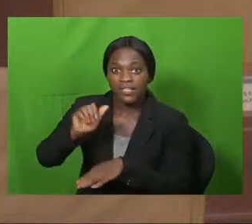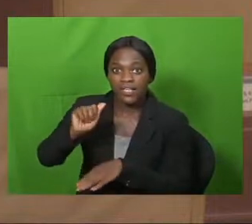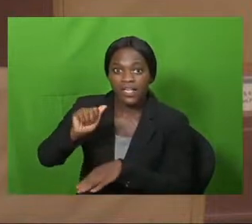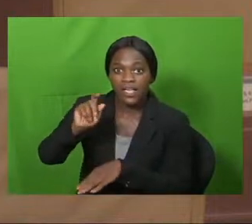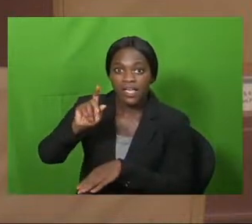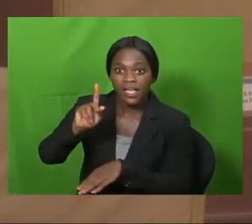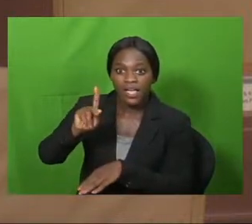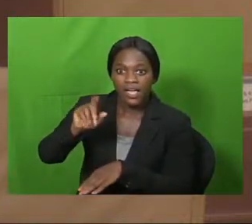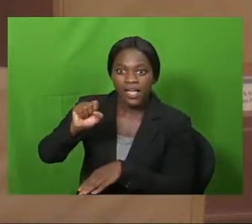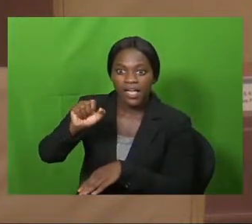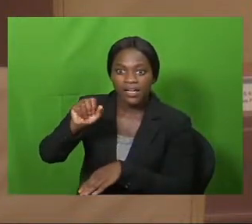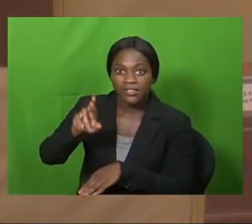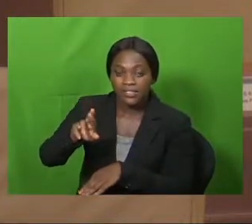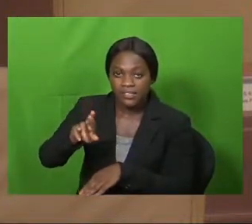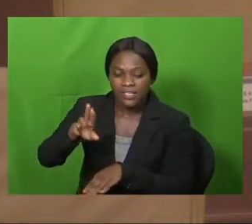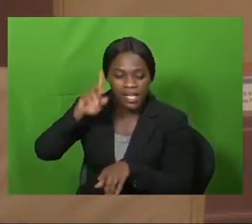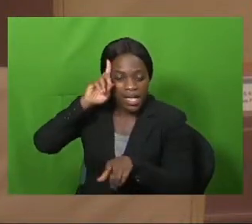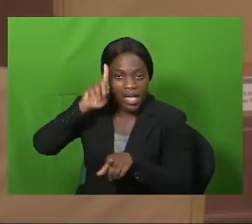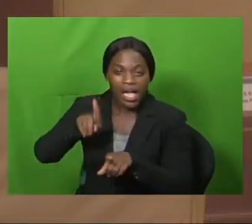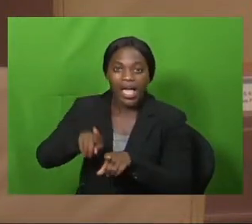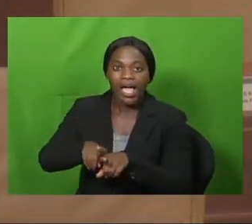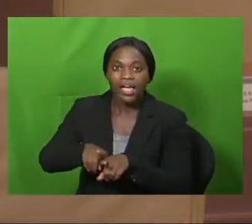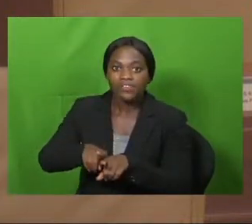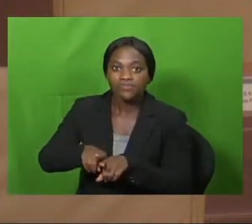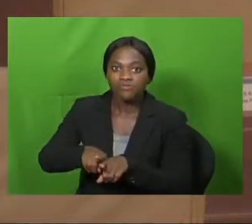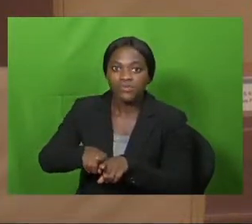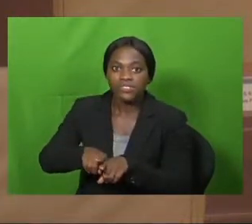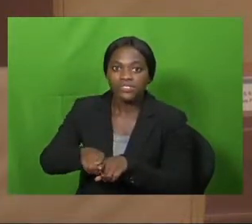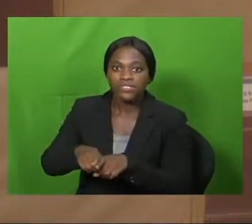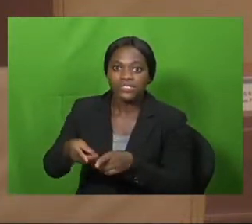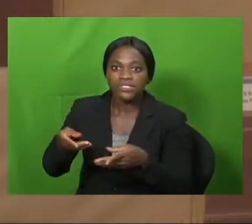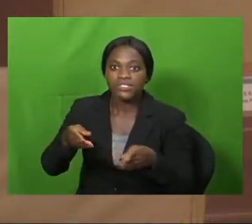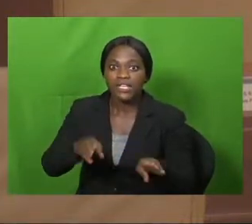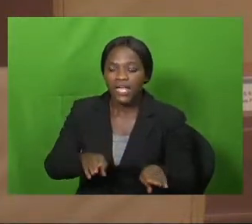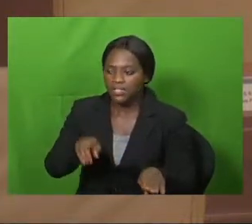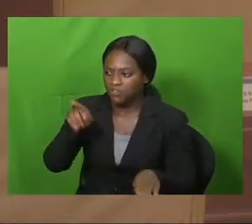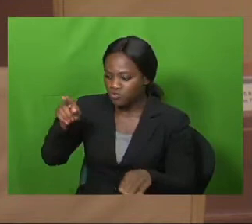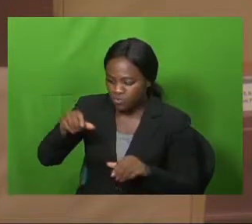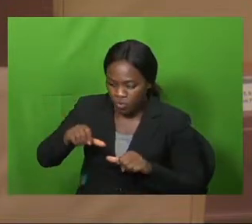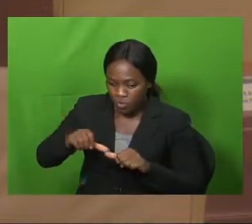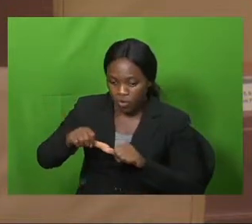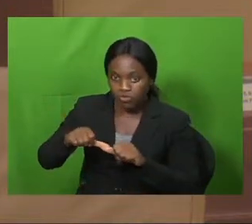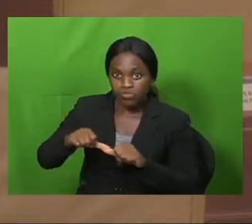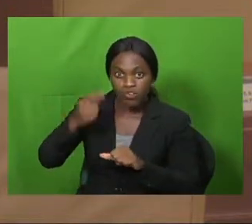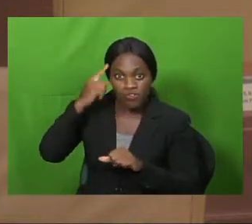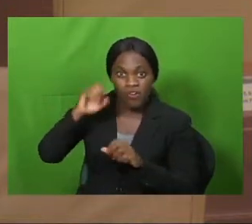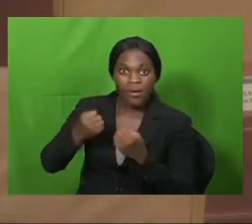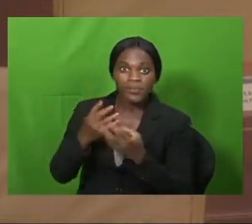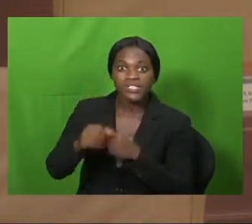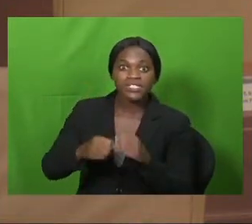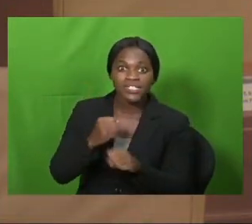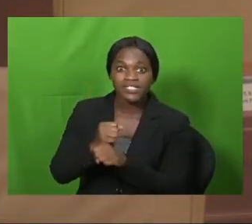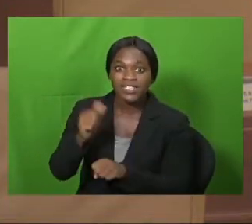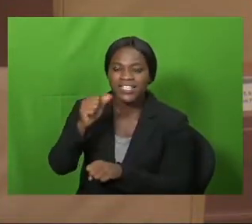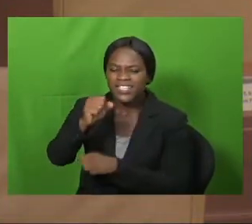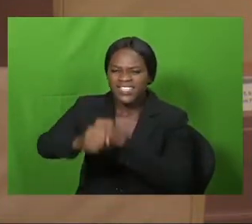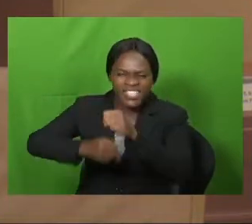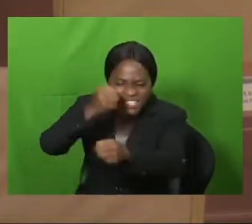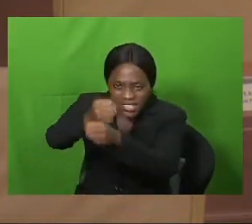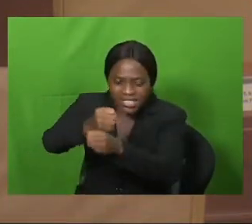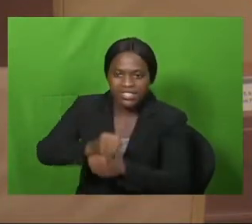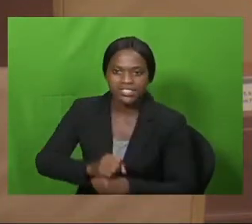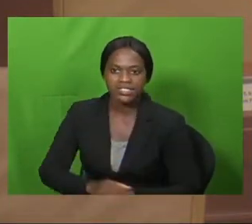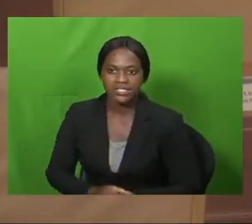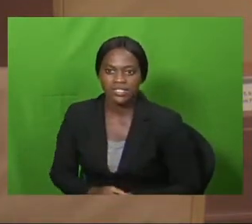has extended that deal by 10 good years. Hey. Not only have they extended it by 10 good years, they